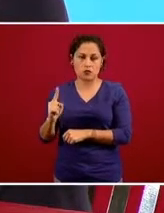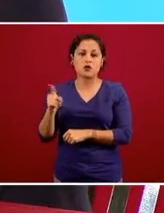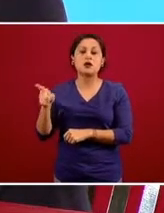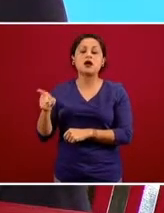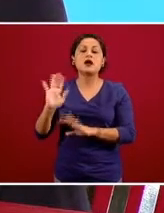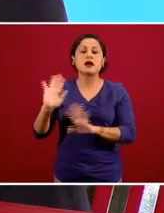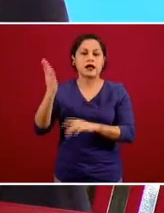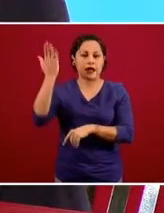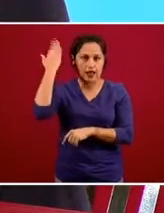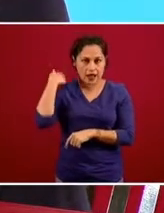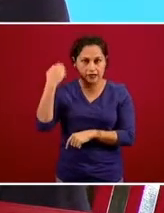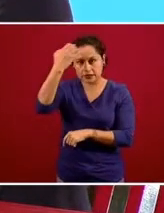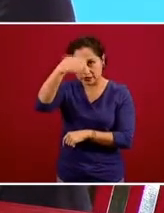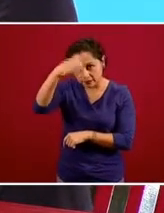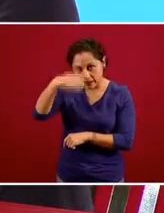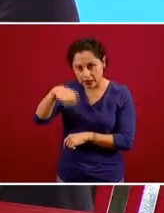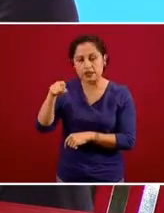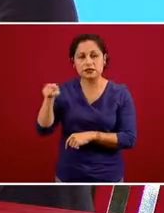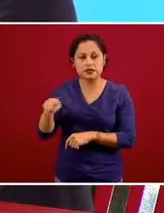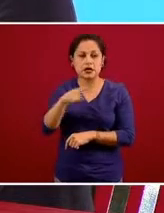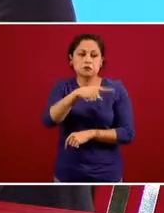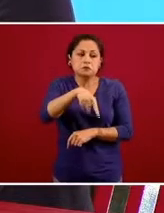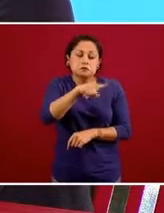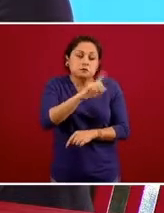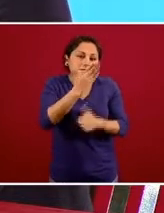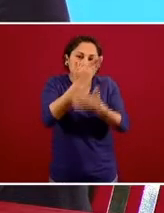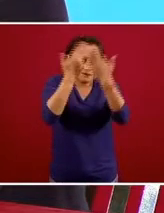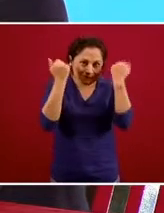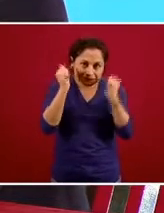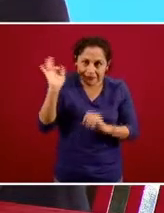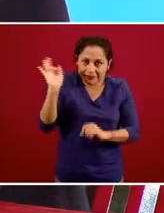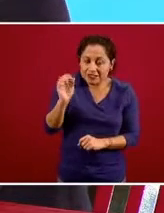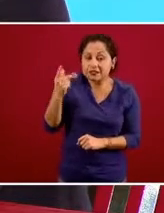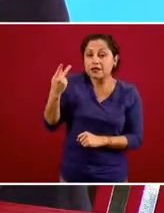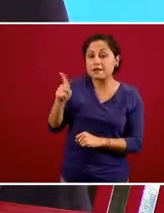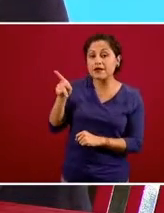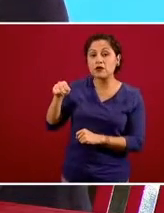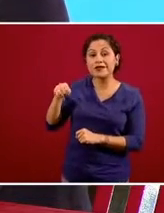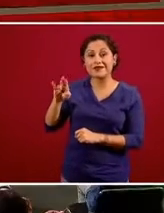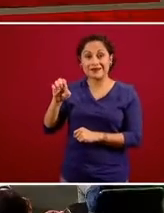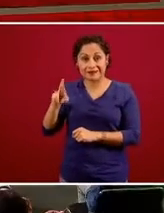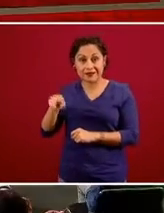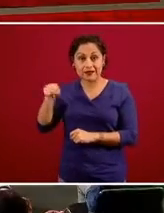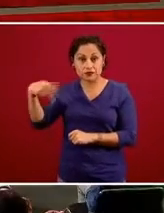the epidemic of influenza that we had in 2009.